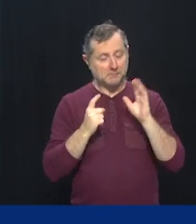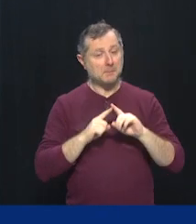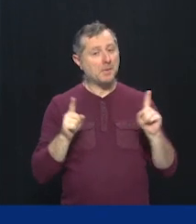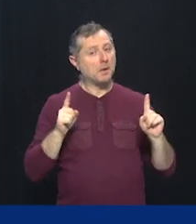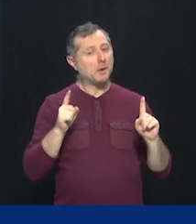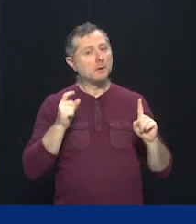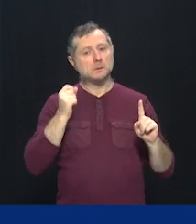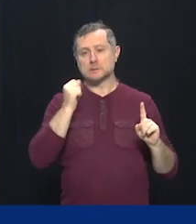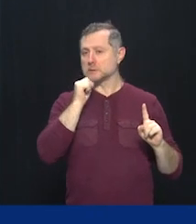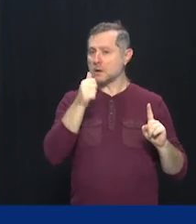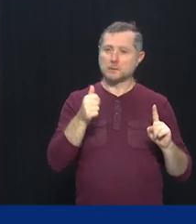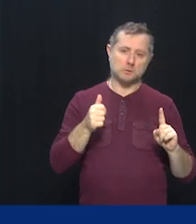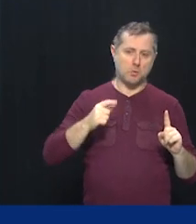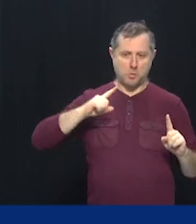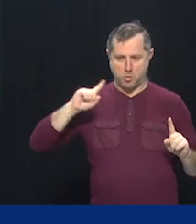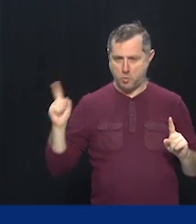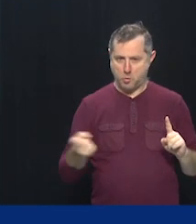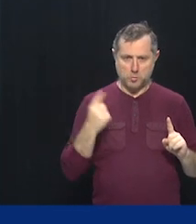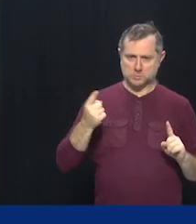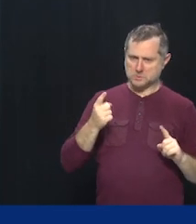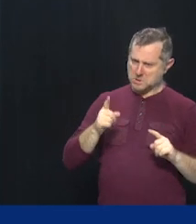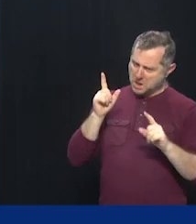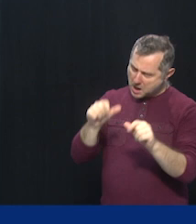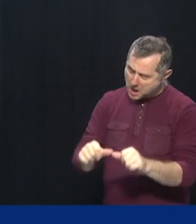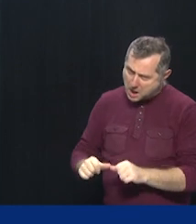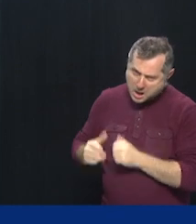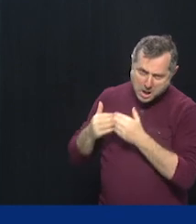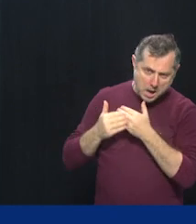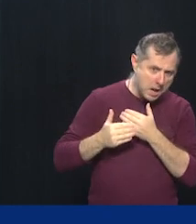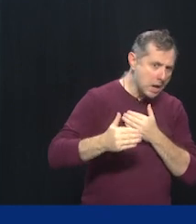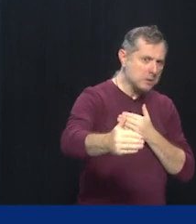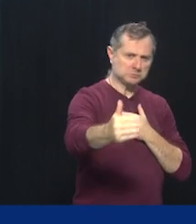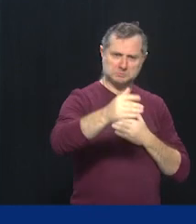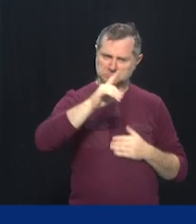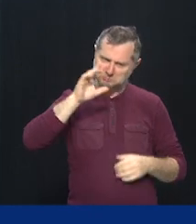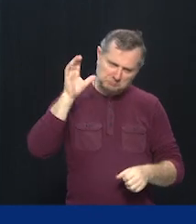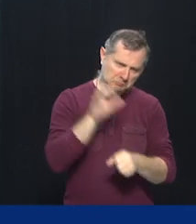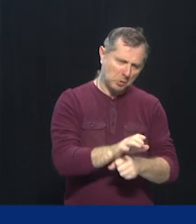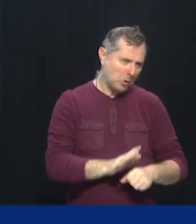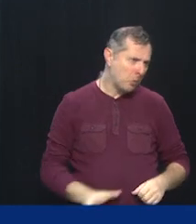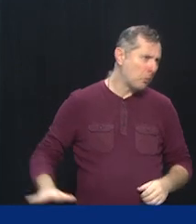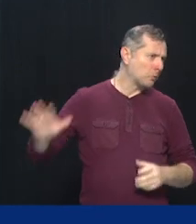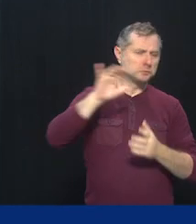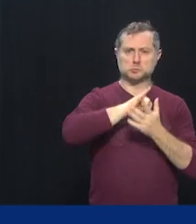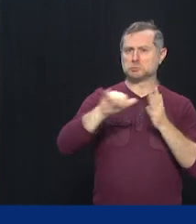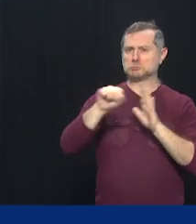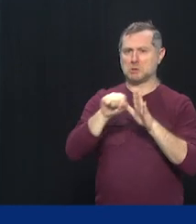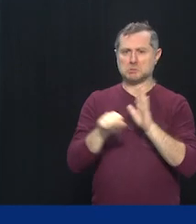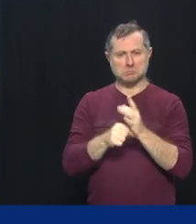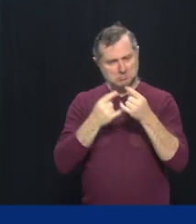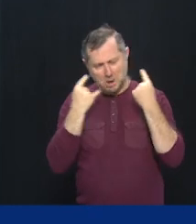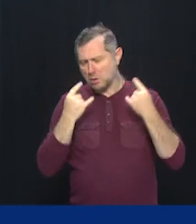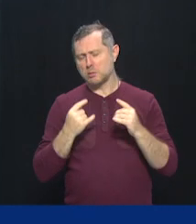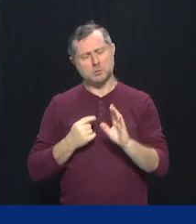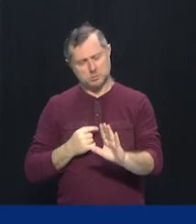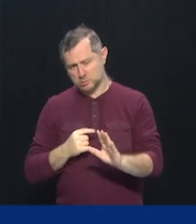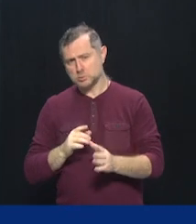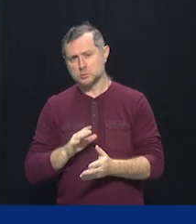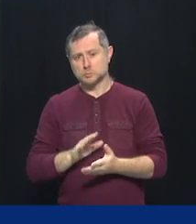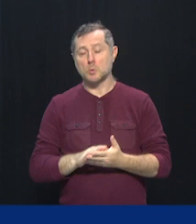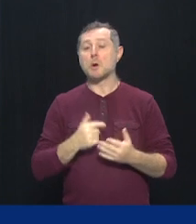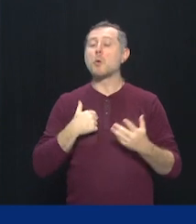at the same time. That's what I want to introduce into this dynamic as we deal with COVID issues. But also, I want to make